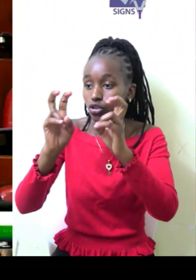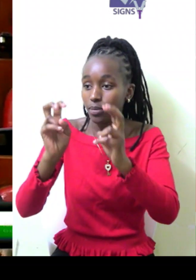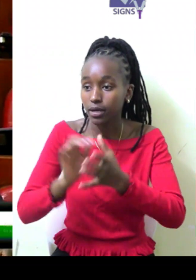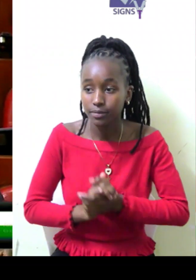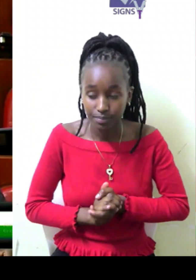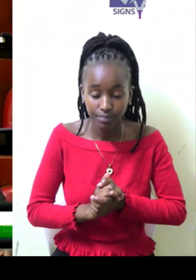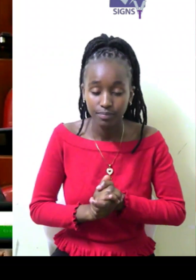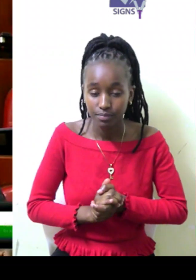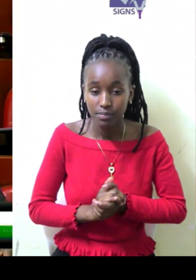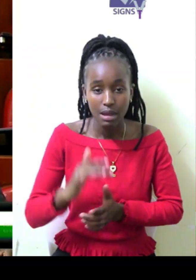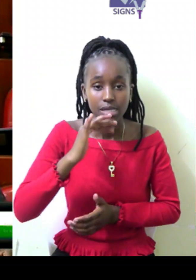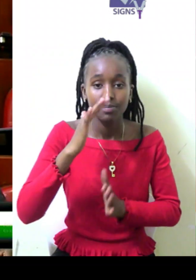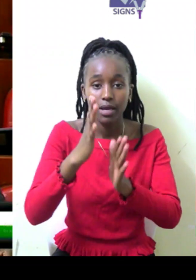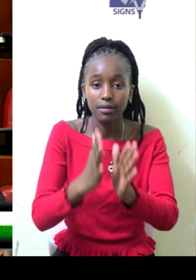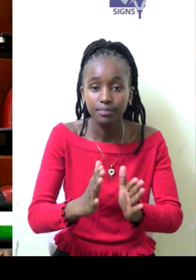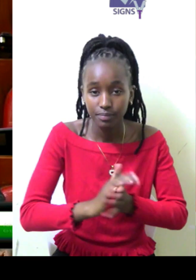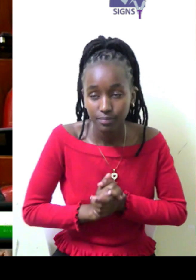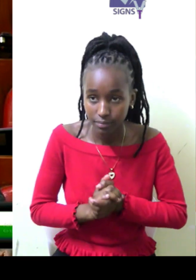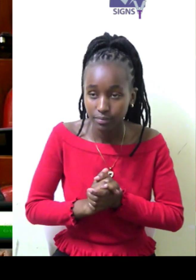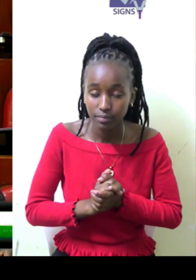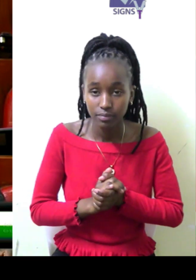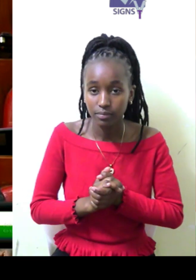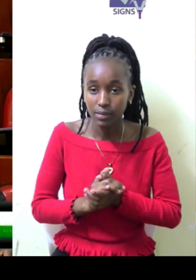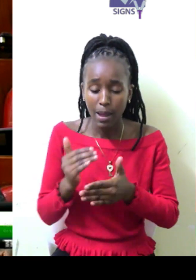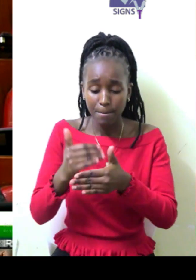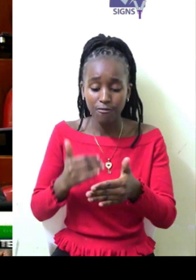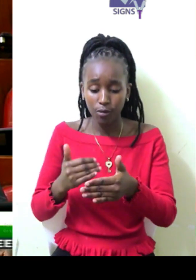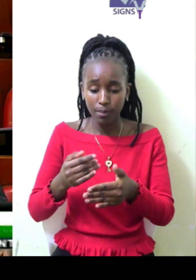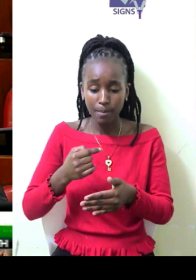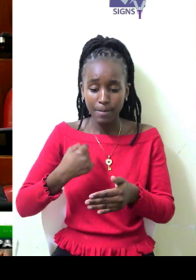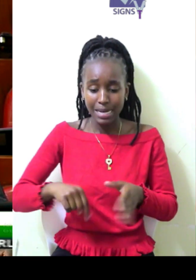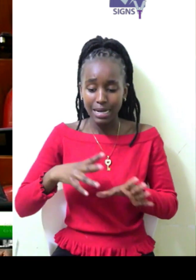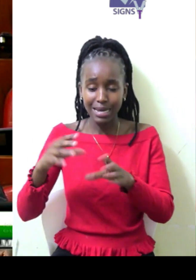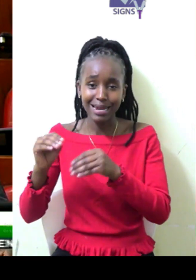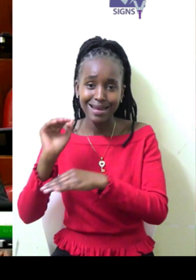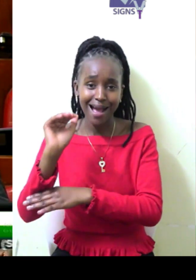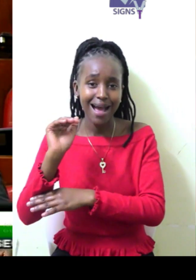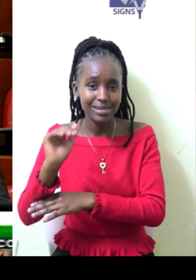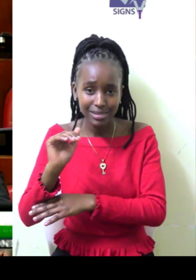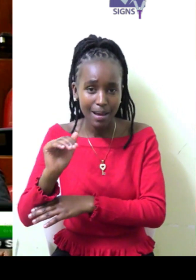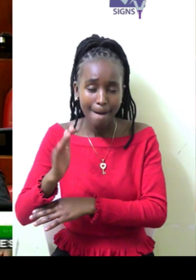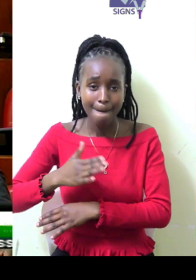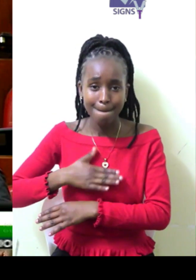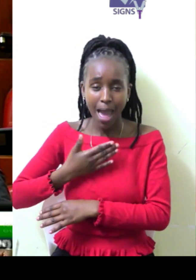Honorable Speaker, I once asked my grandfather where he was when his peers were